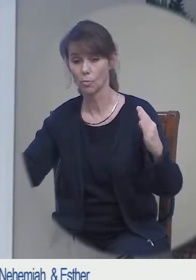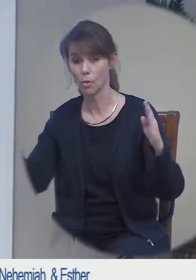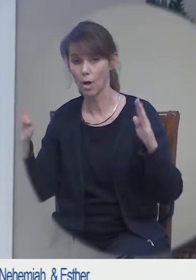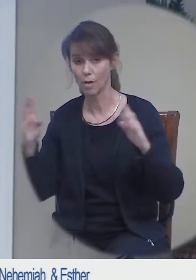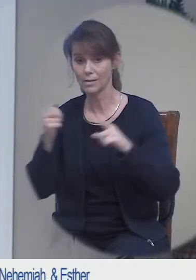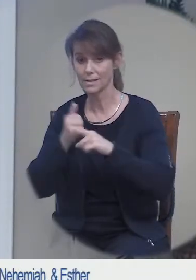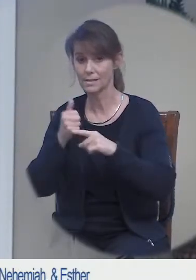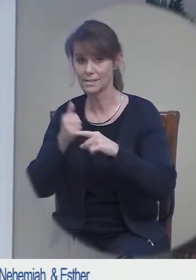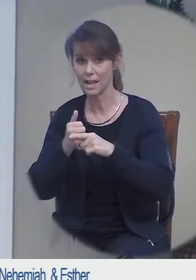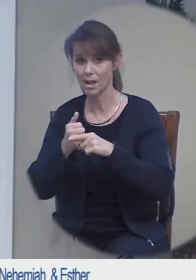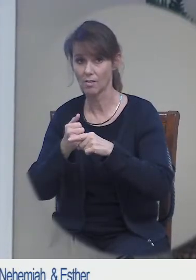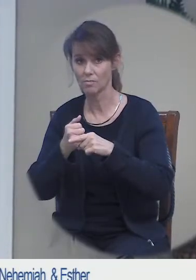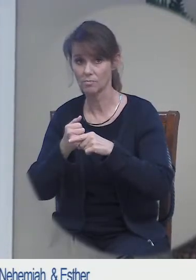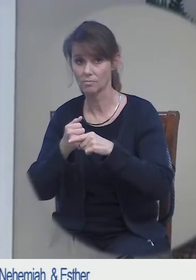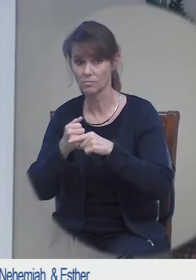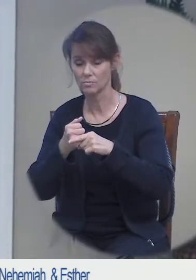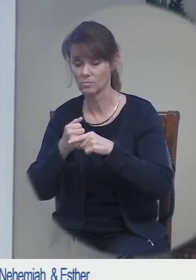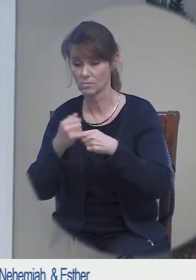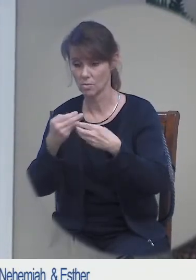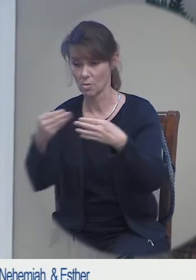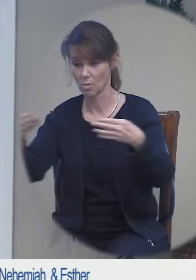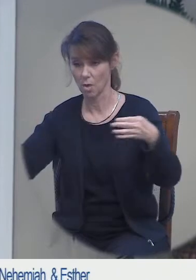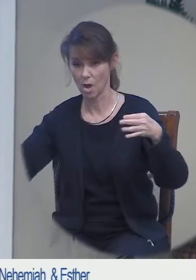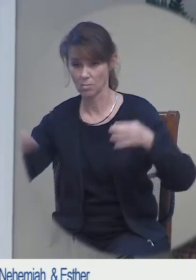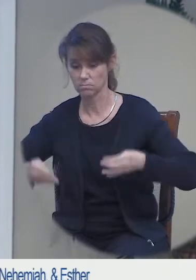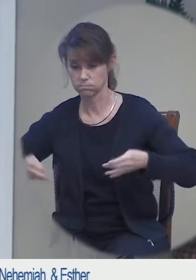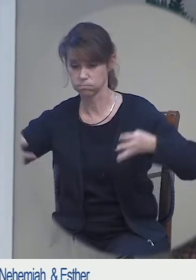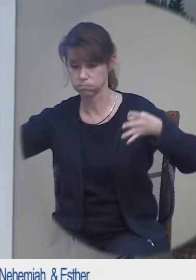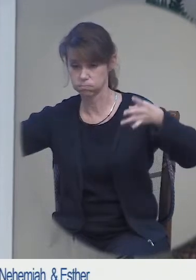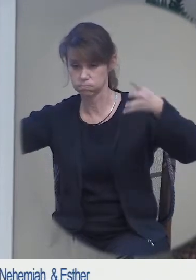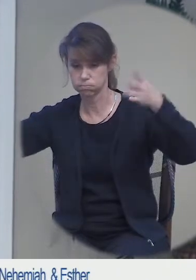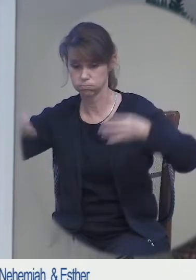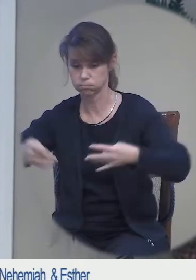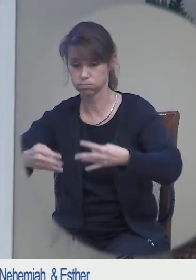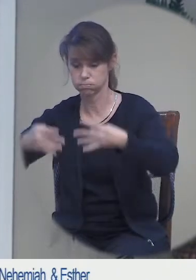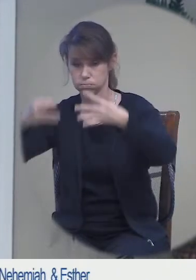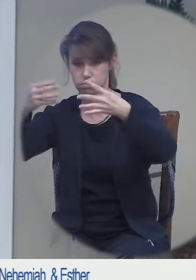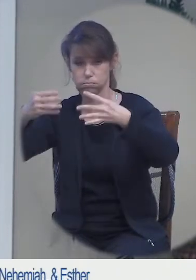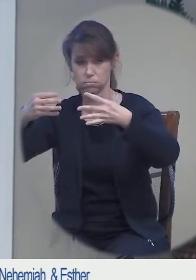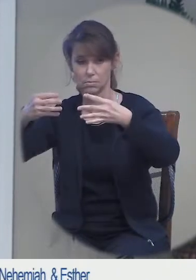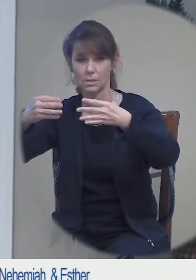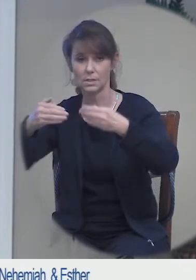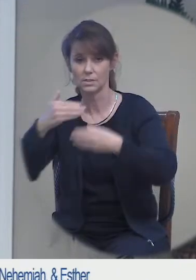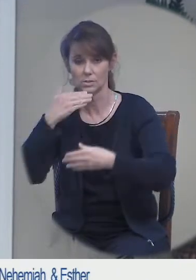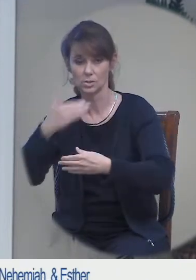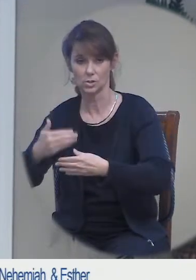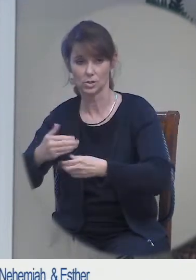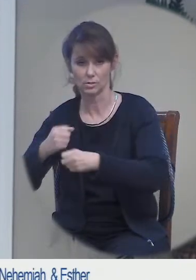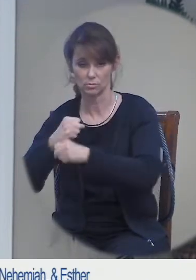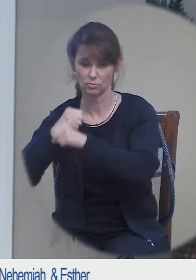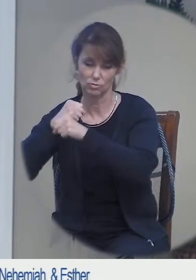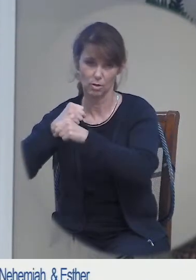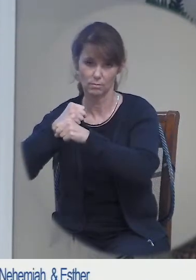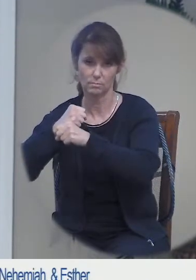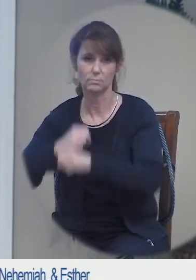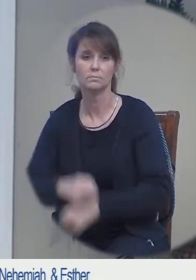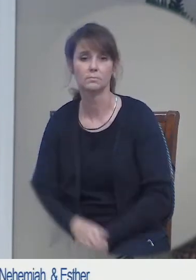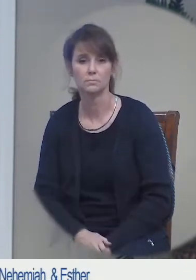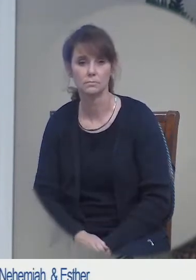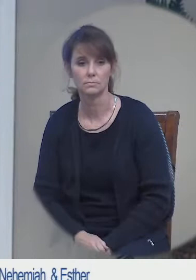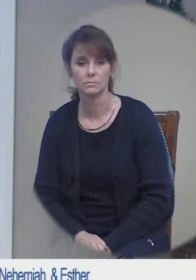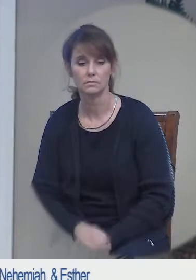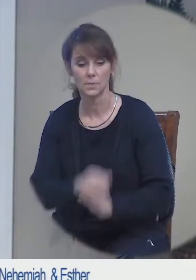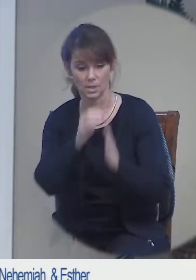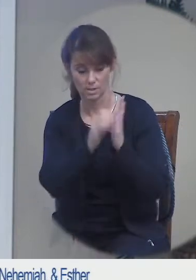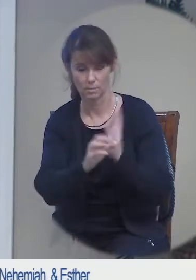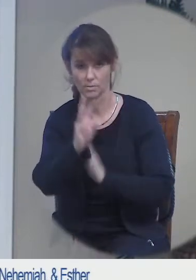the others, they were kind of getting frantic about what the objective they were trying to reach. So as we begin in chapter